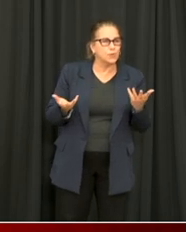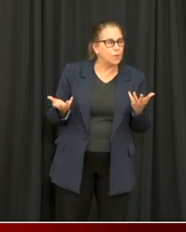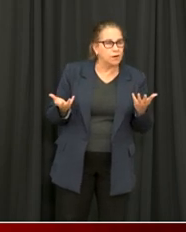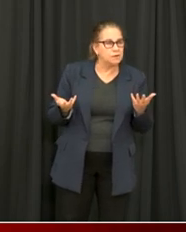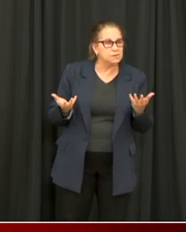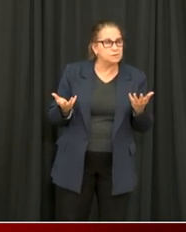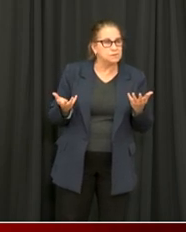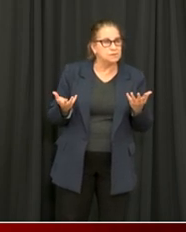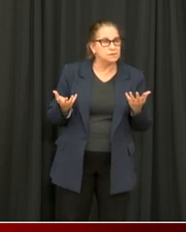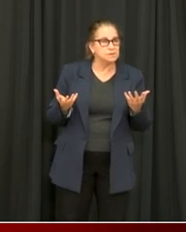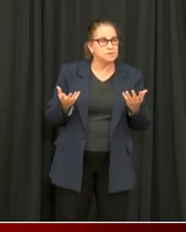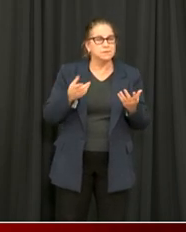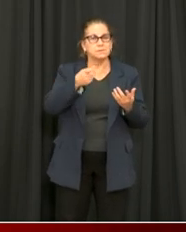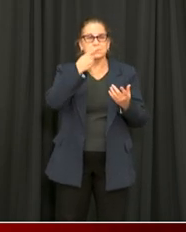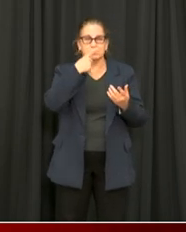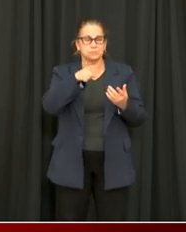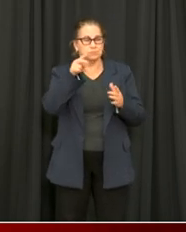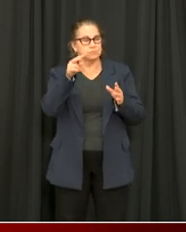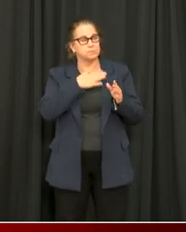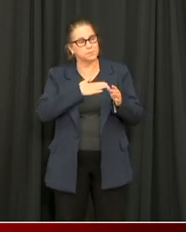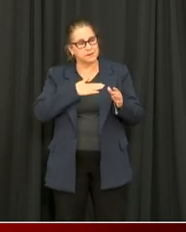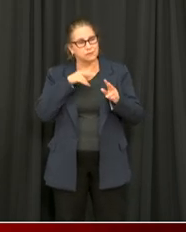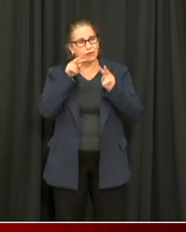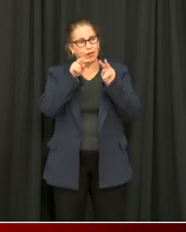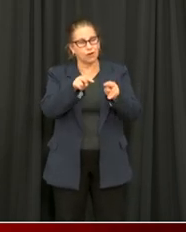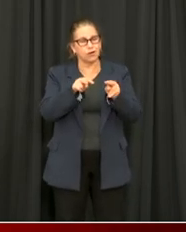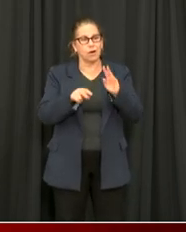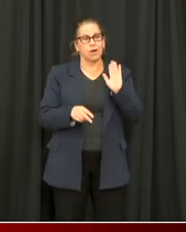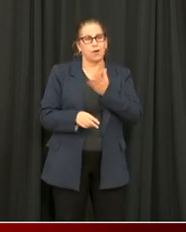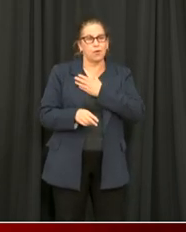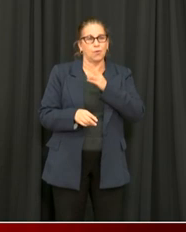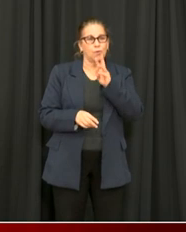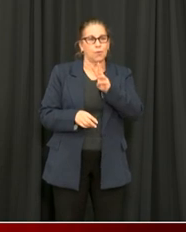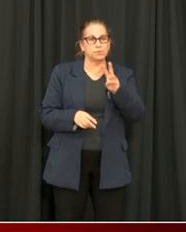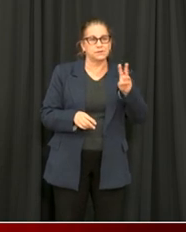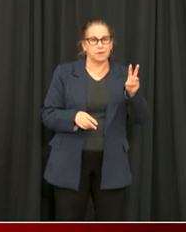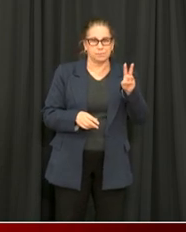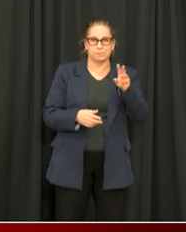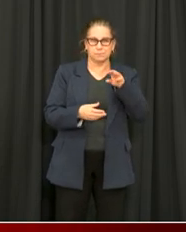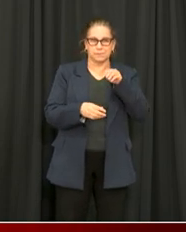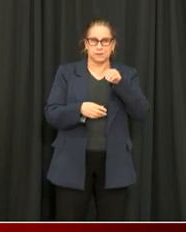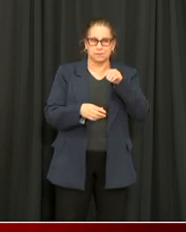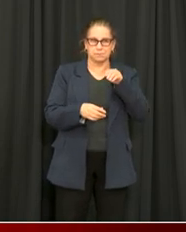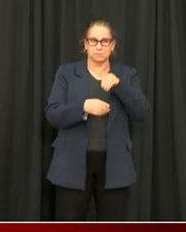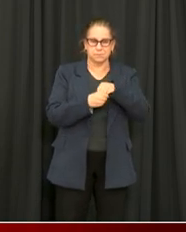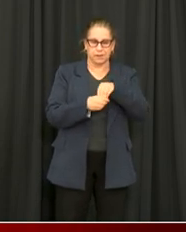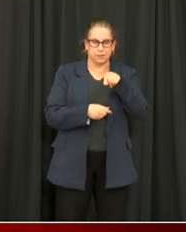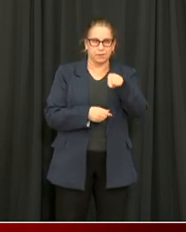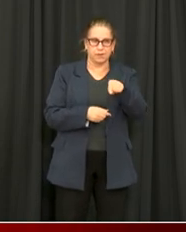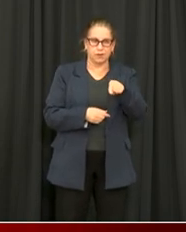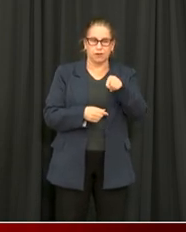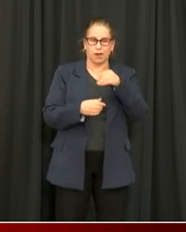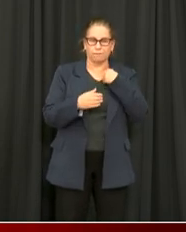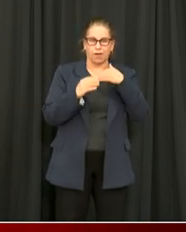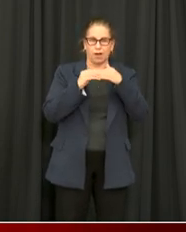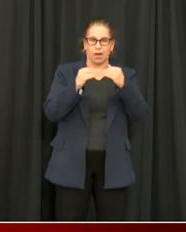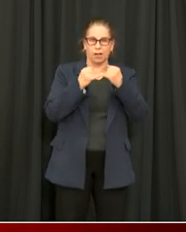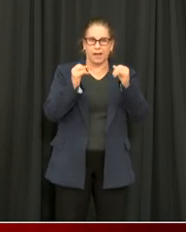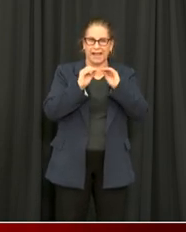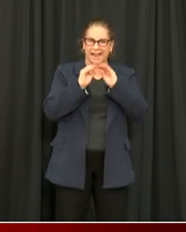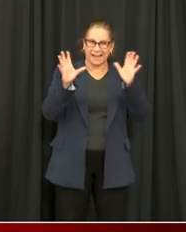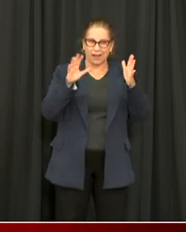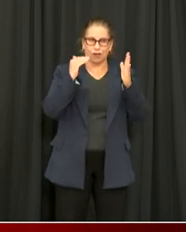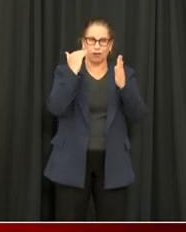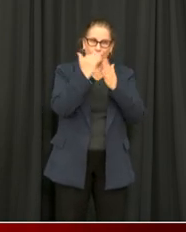people can expect in those guidance documents is good structured information for members of the general public,